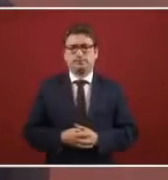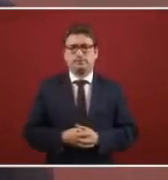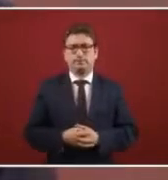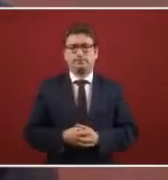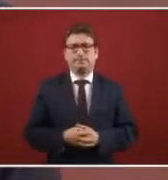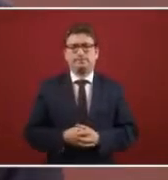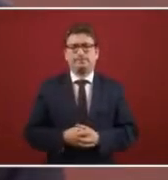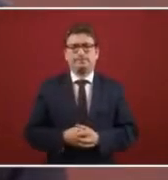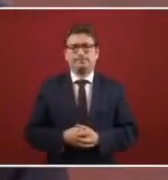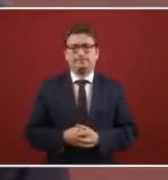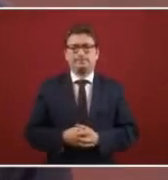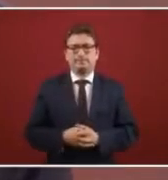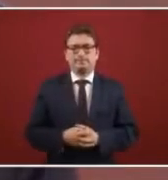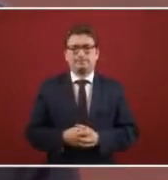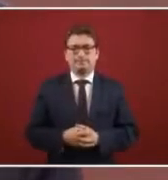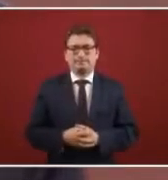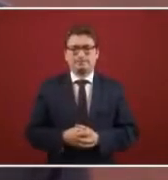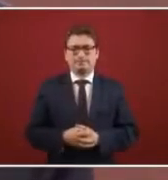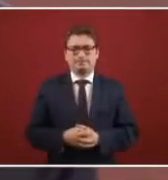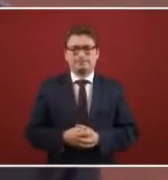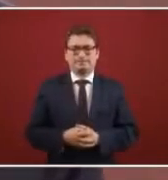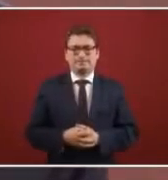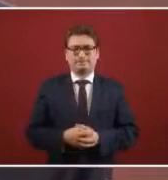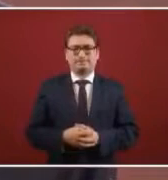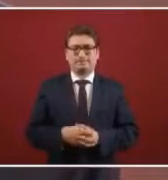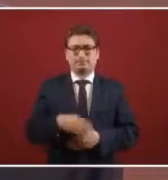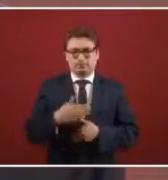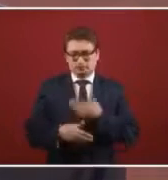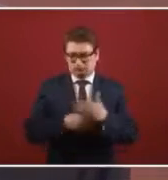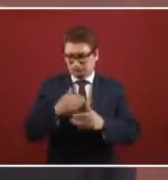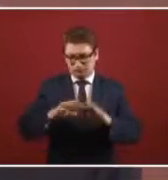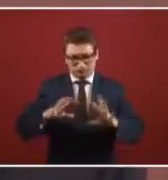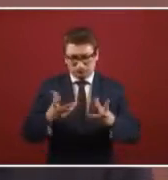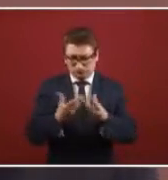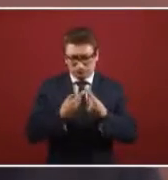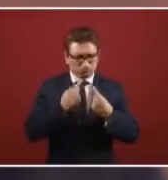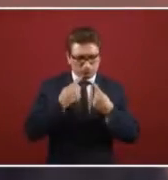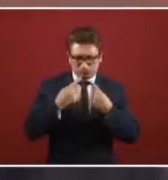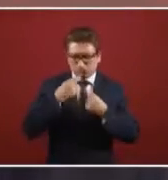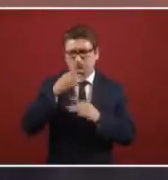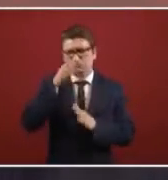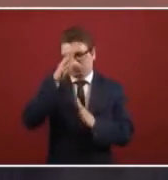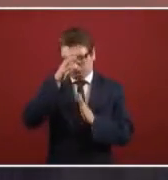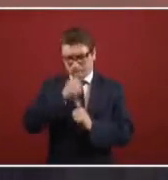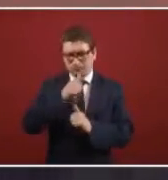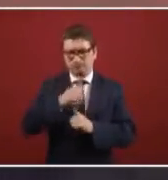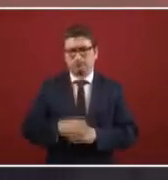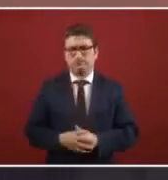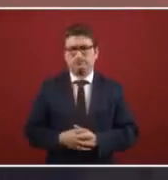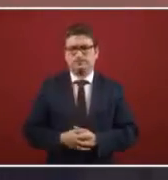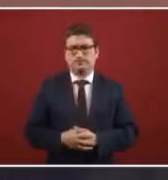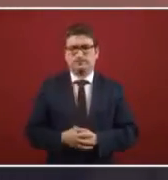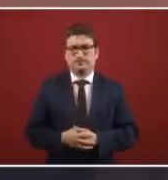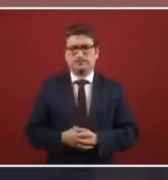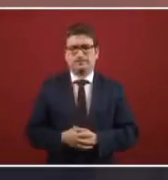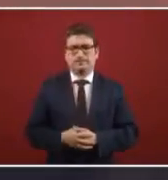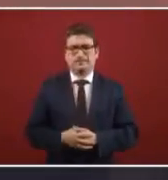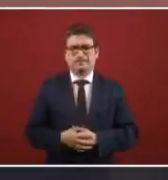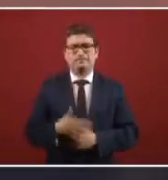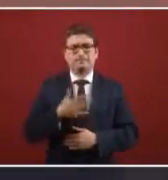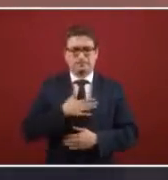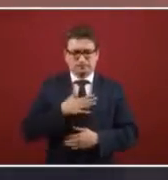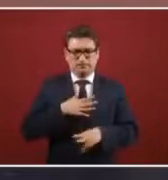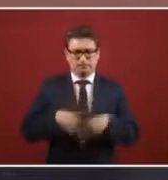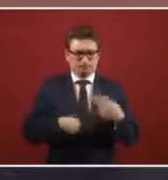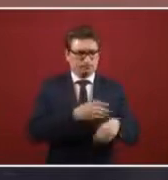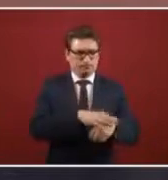it, se logre un acuerdo general. and Voy that they a come to a convocar